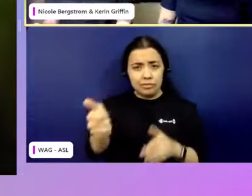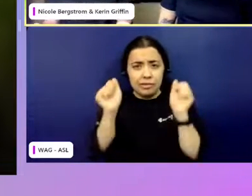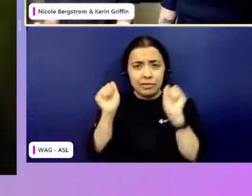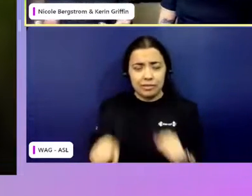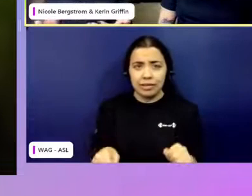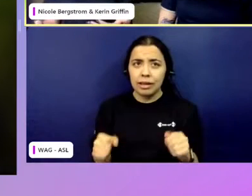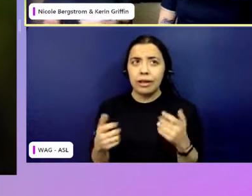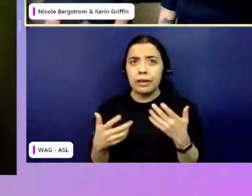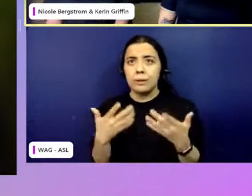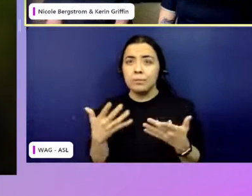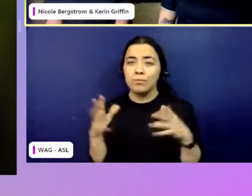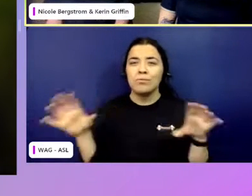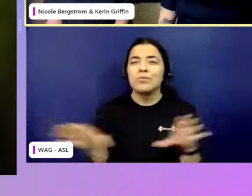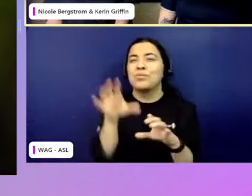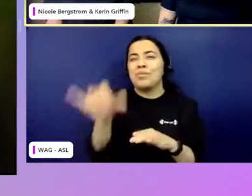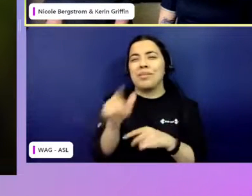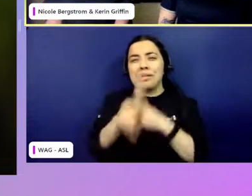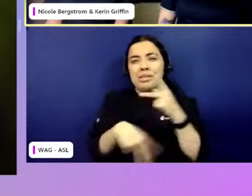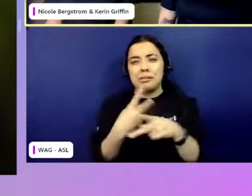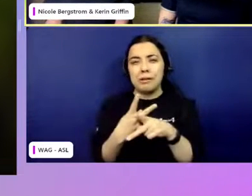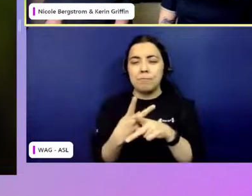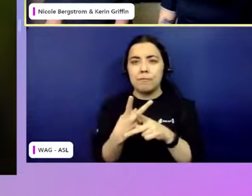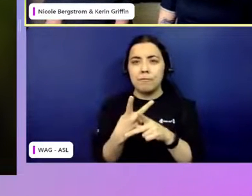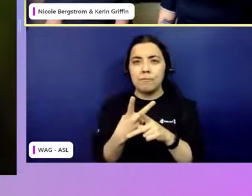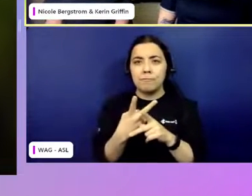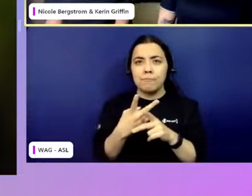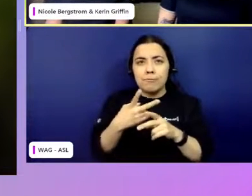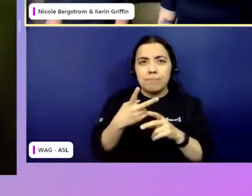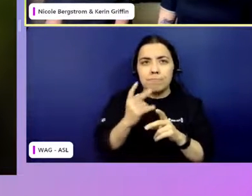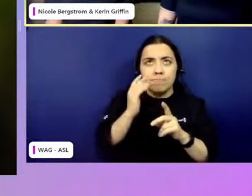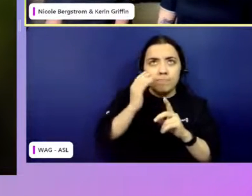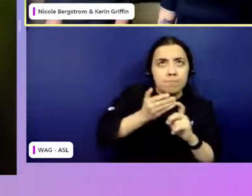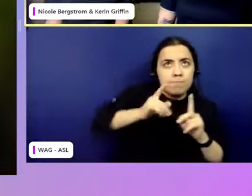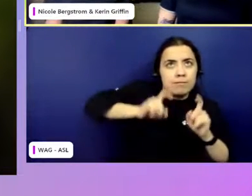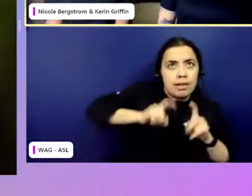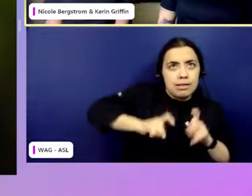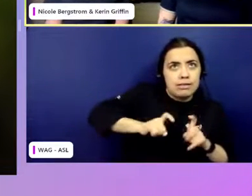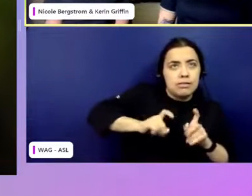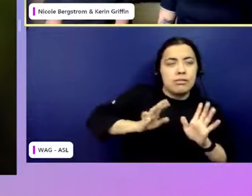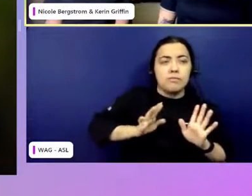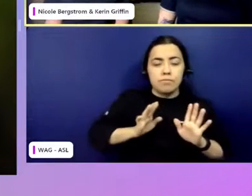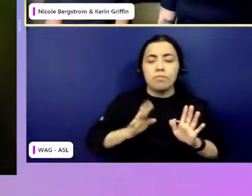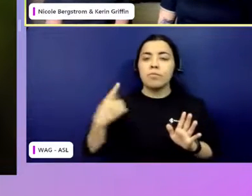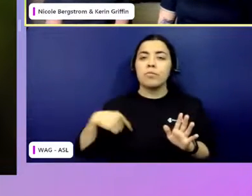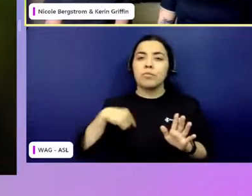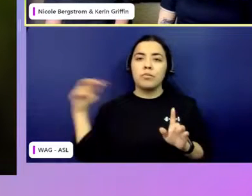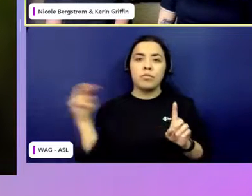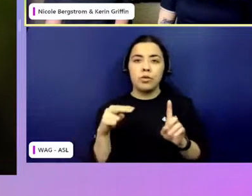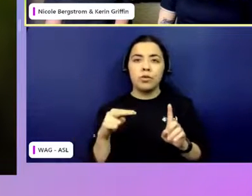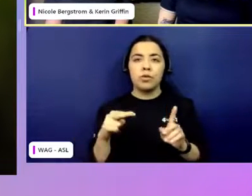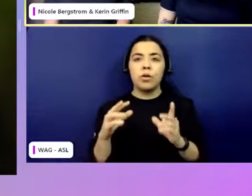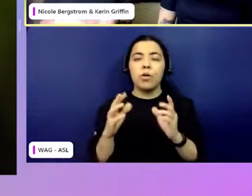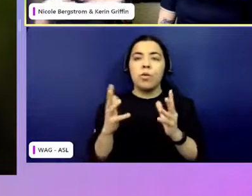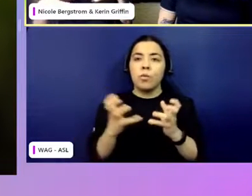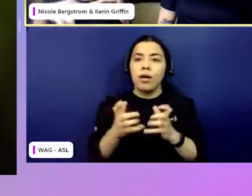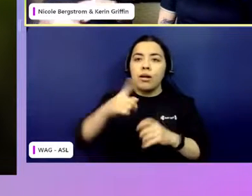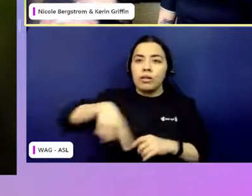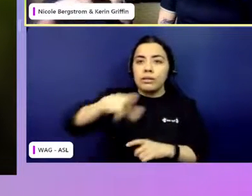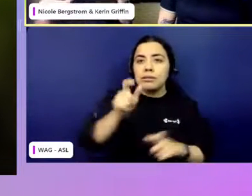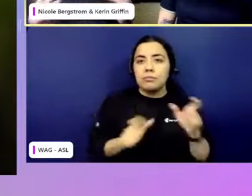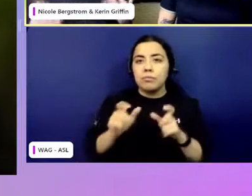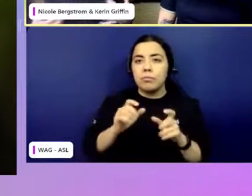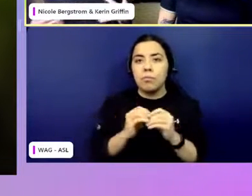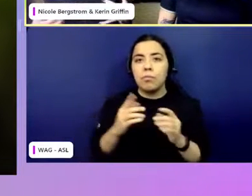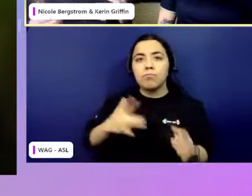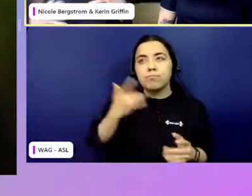actually do that kind of a simulation. We're looking at sensitizing people,